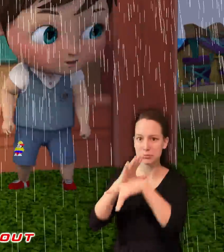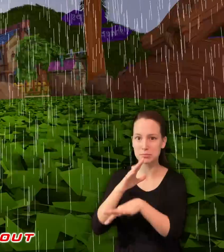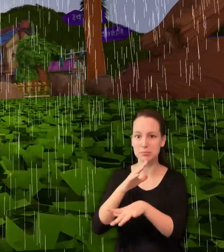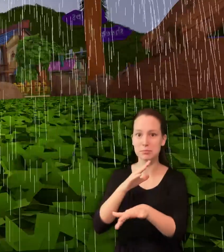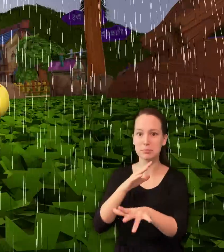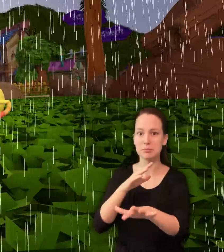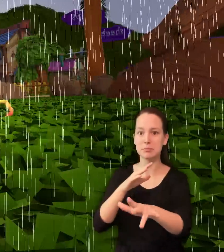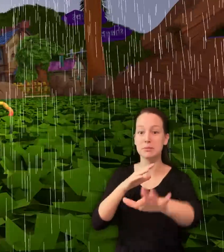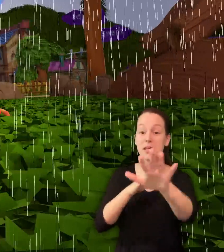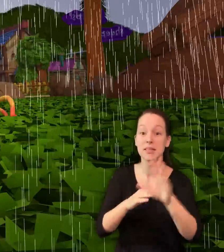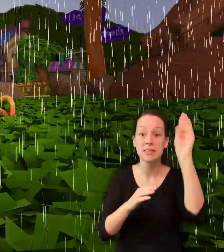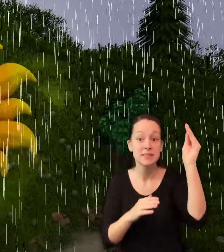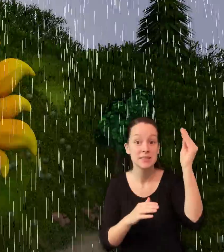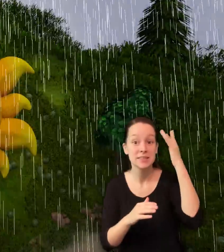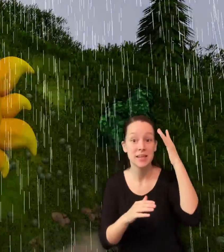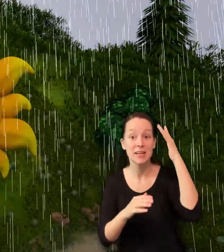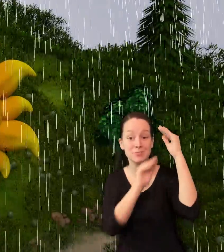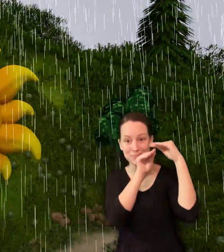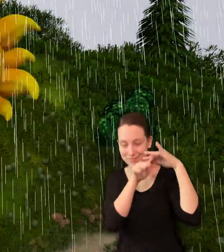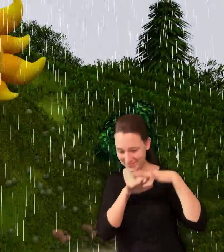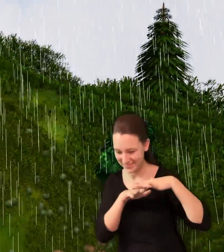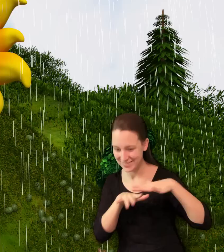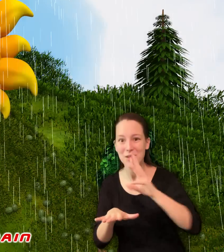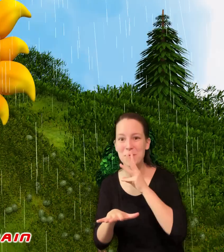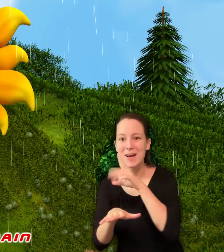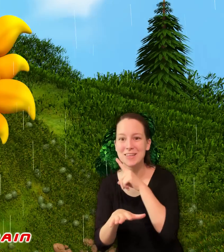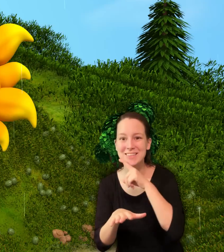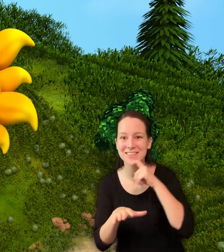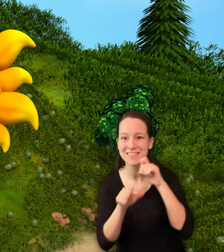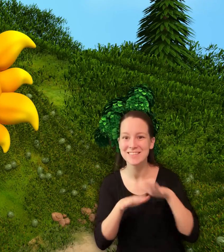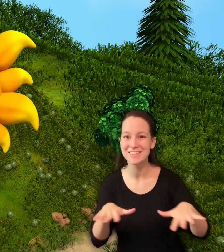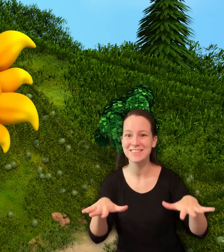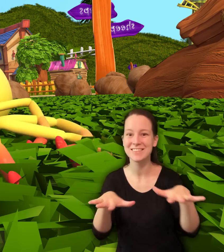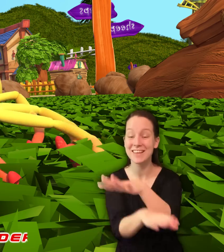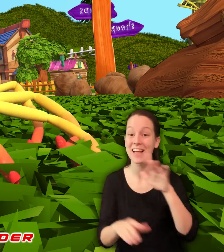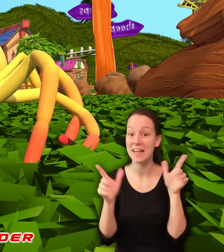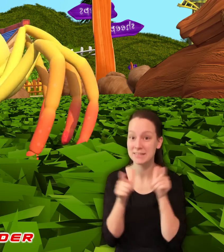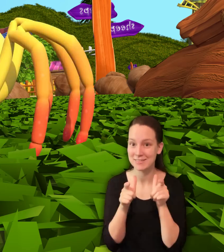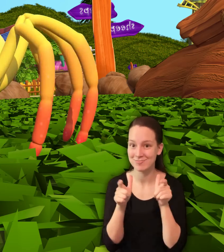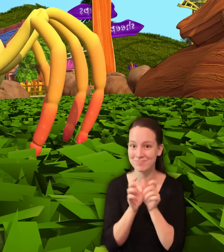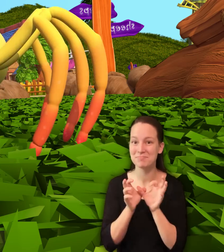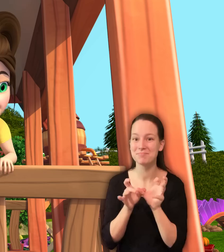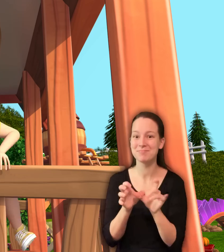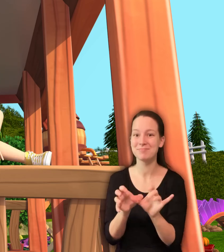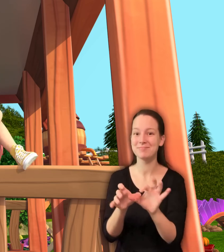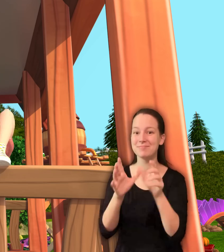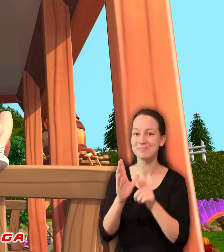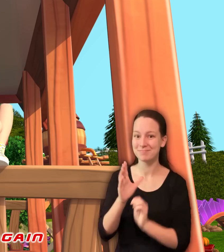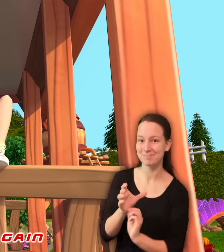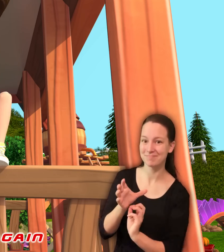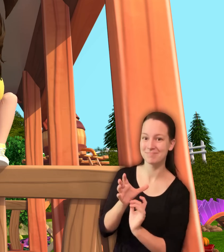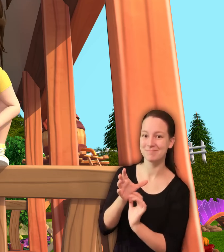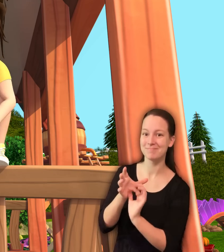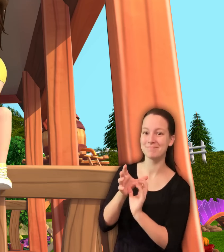spider R out came the Sun and dried up all the rain and the in Wind spider climbed up the